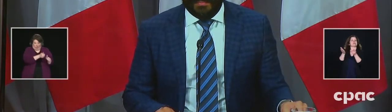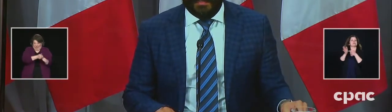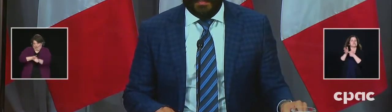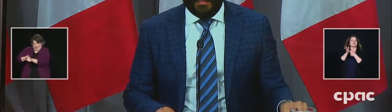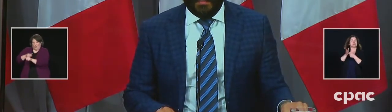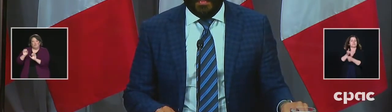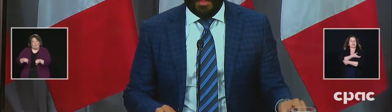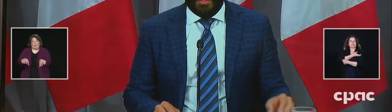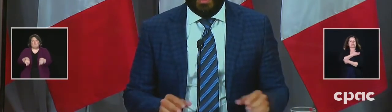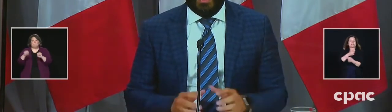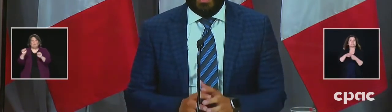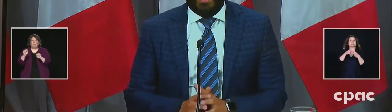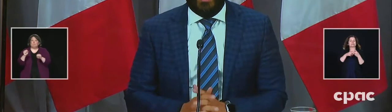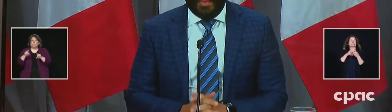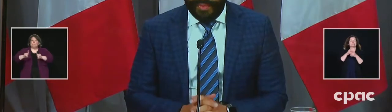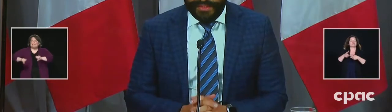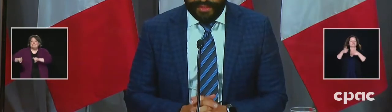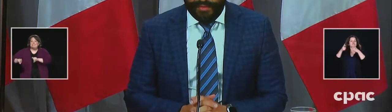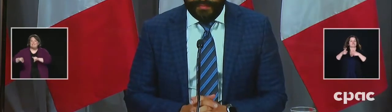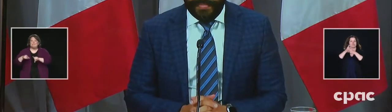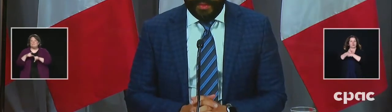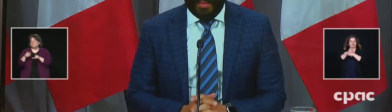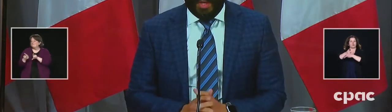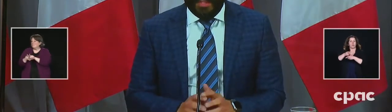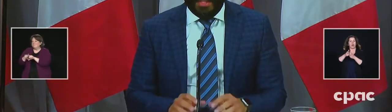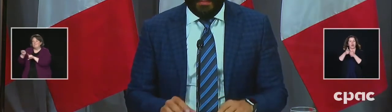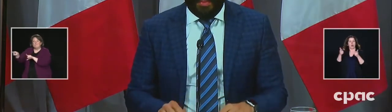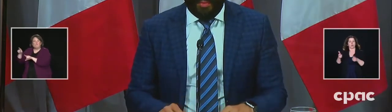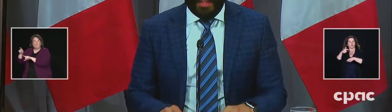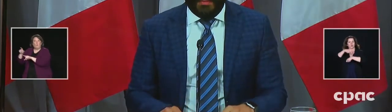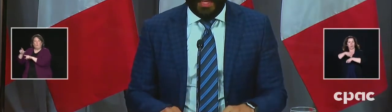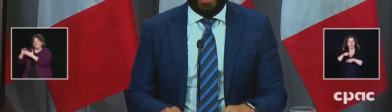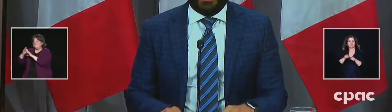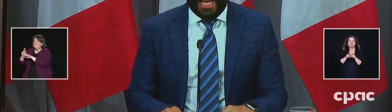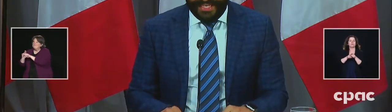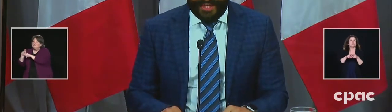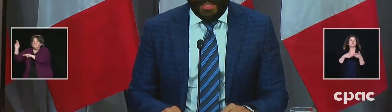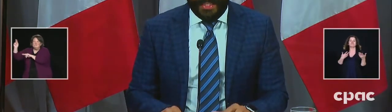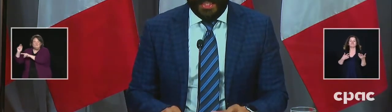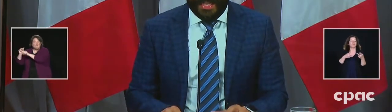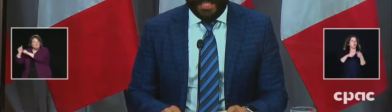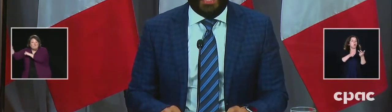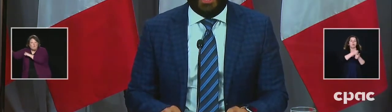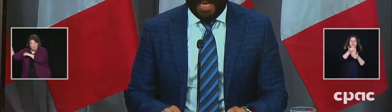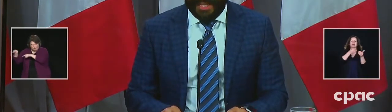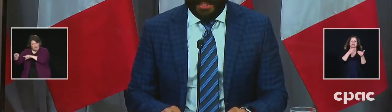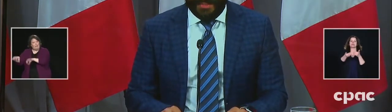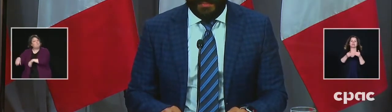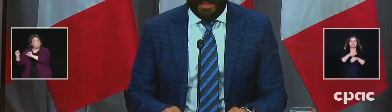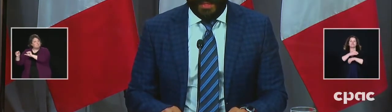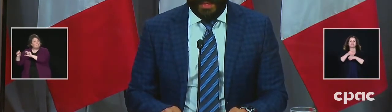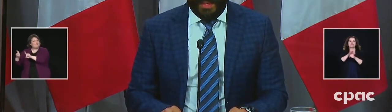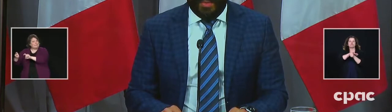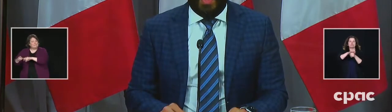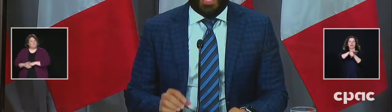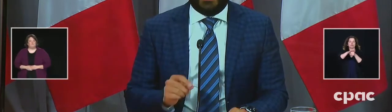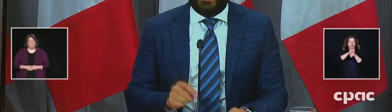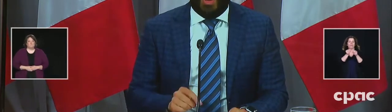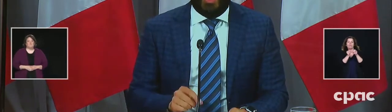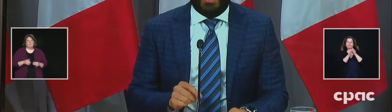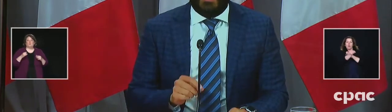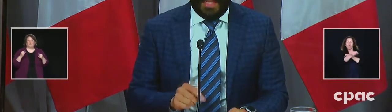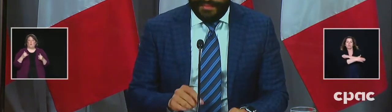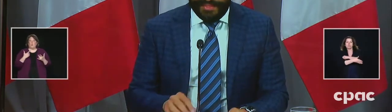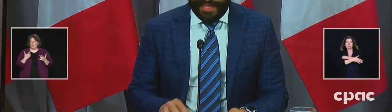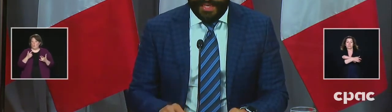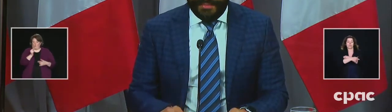country. A few weeks ago, we launched our point of care diagnostic test kit challenge. We asked